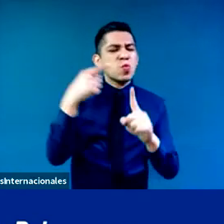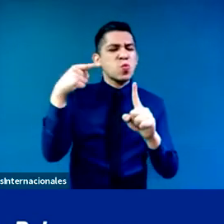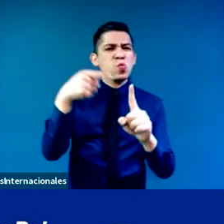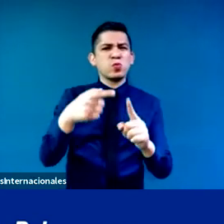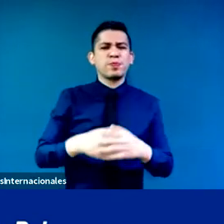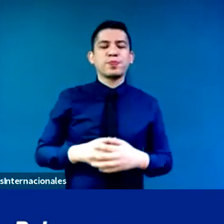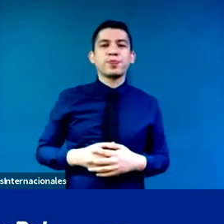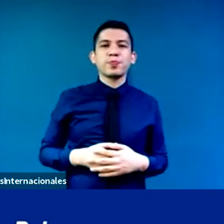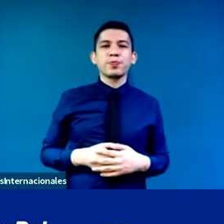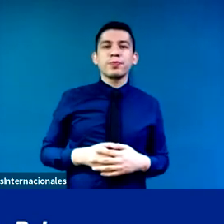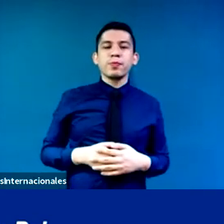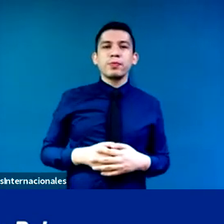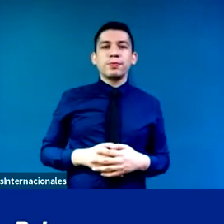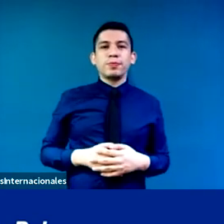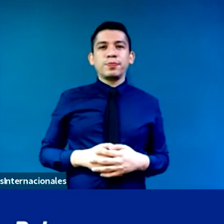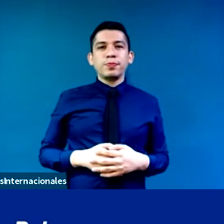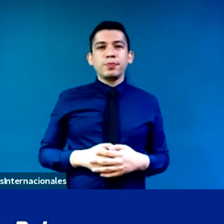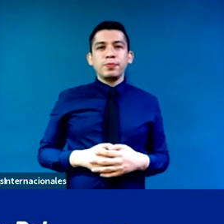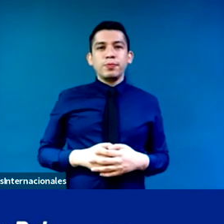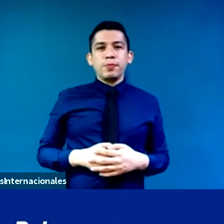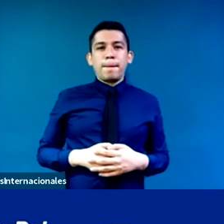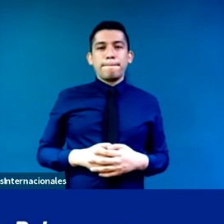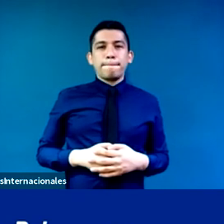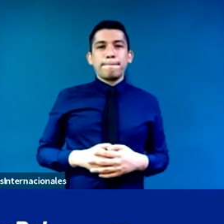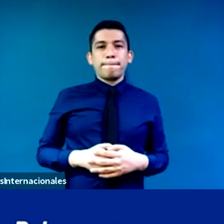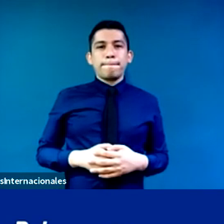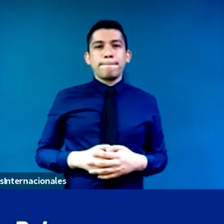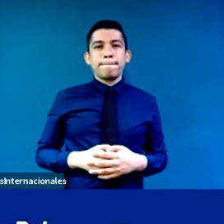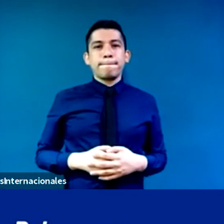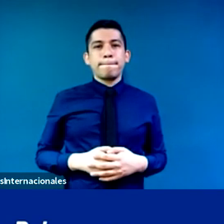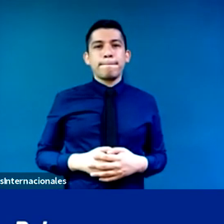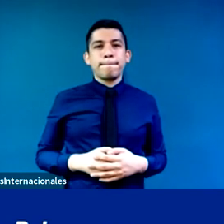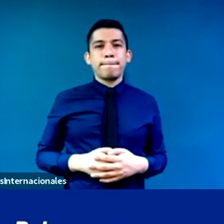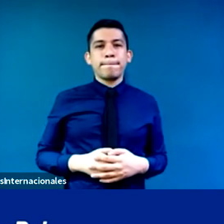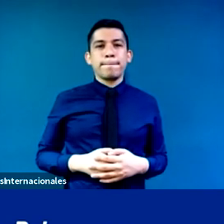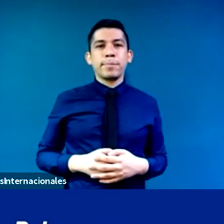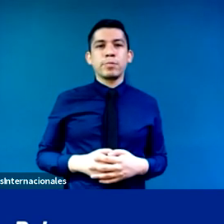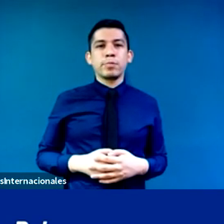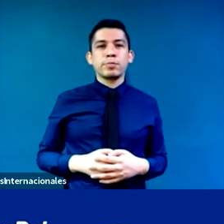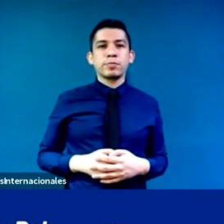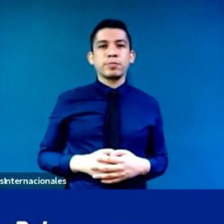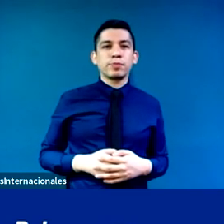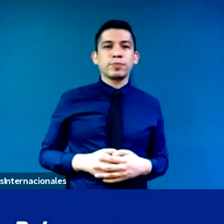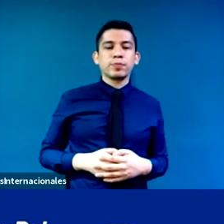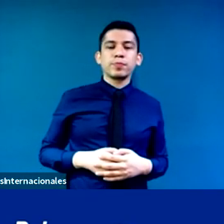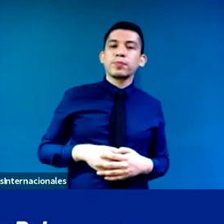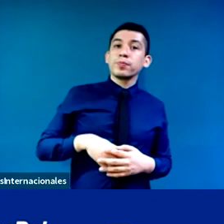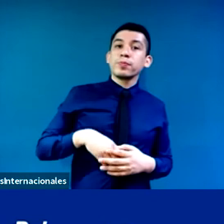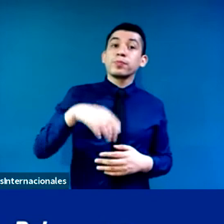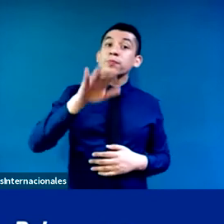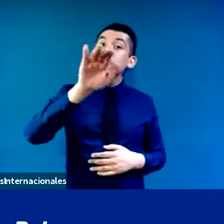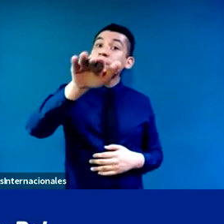is, thank you for presenting the Action Coalition Blueprint on Economic Justice and Rights. How can